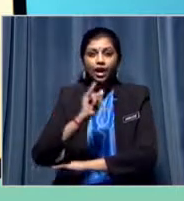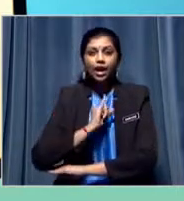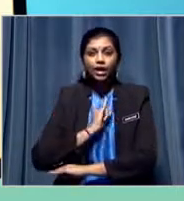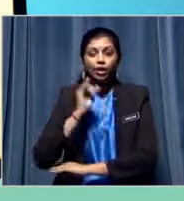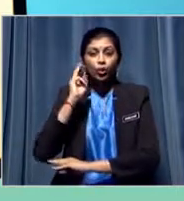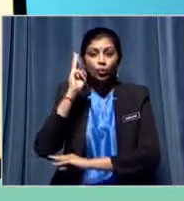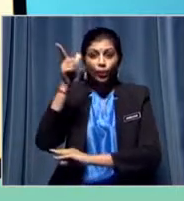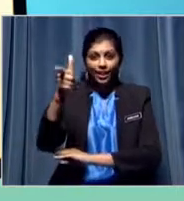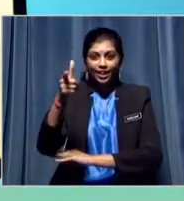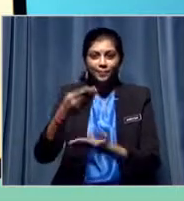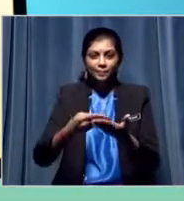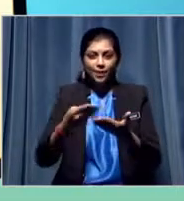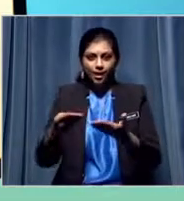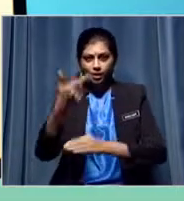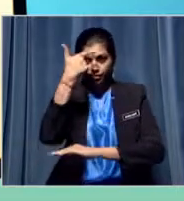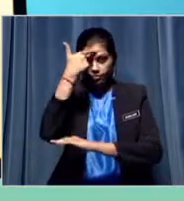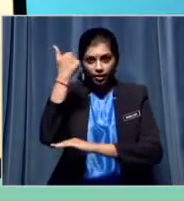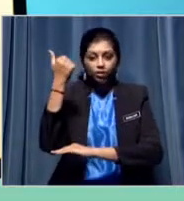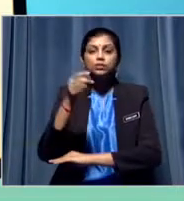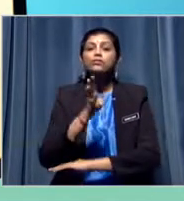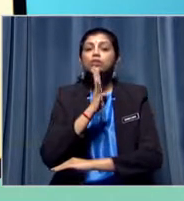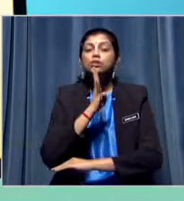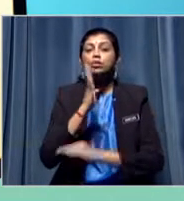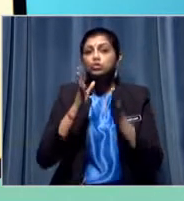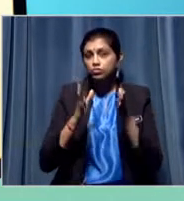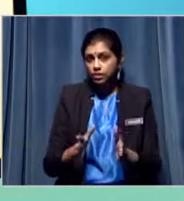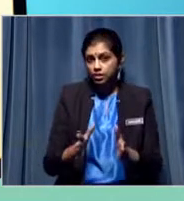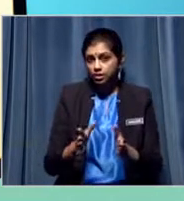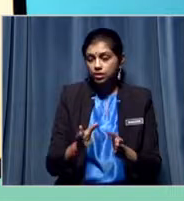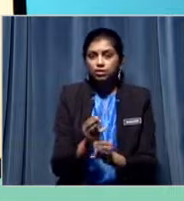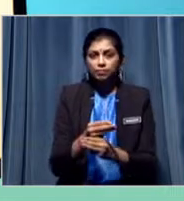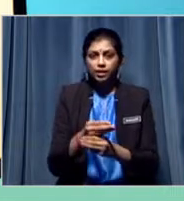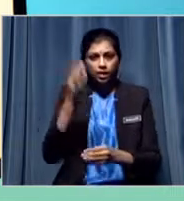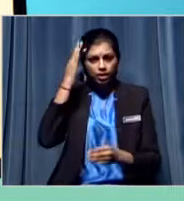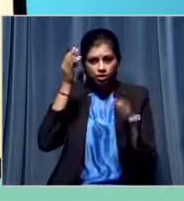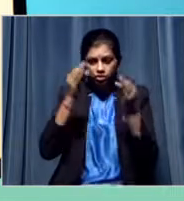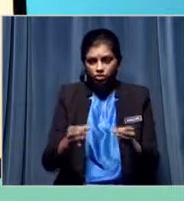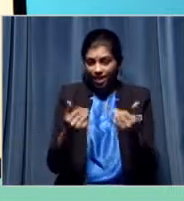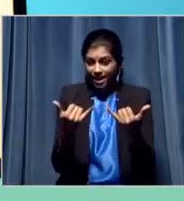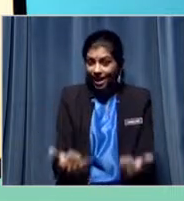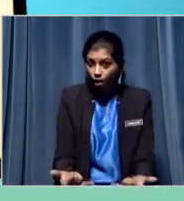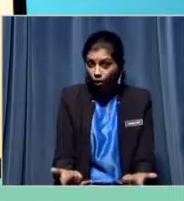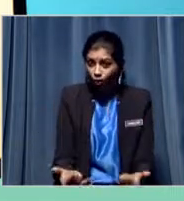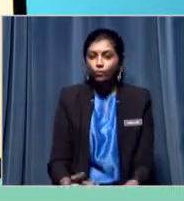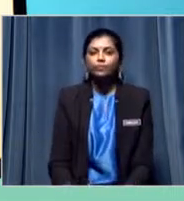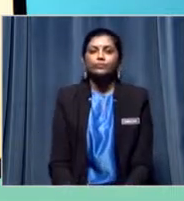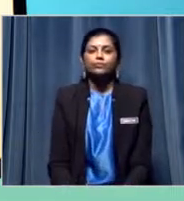new one because the speaker is making a decision at the moment of speaking.